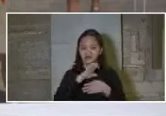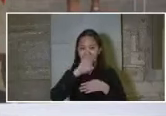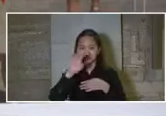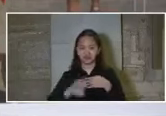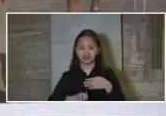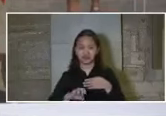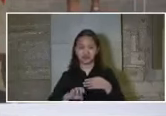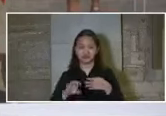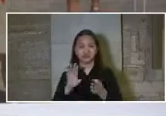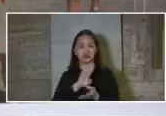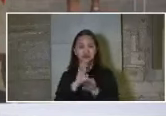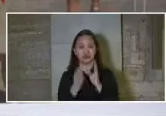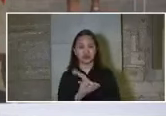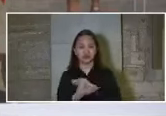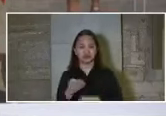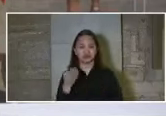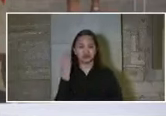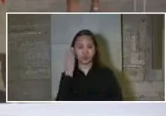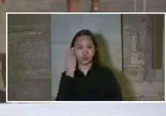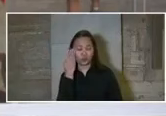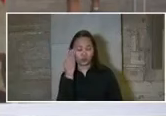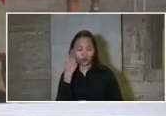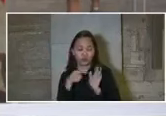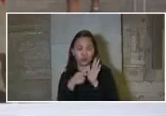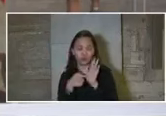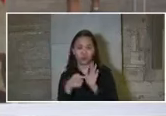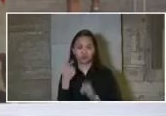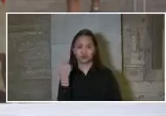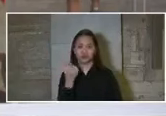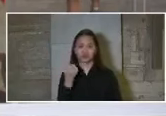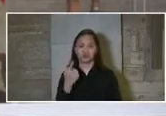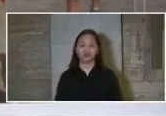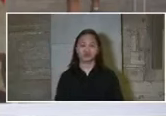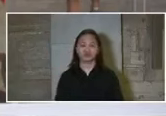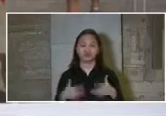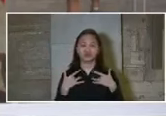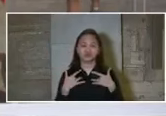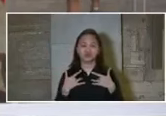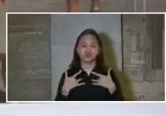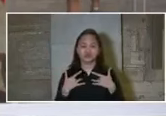Magiging pakitang tao lang din yung buhay natin.